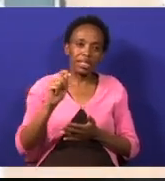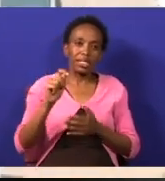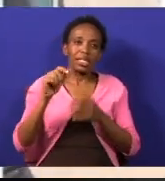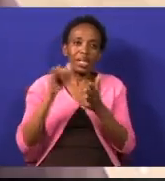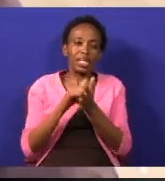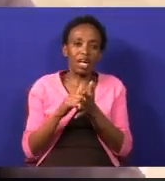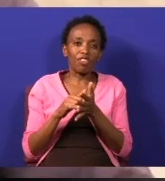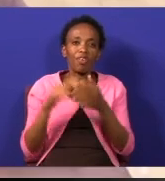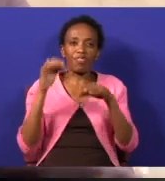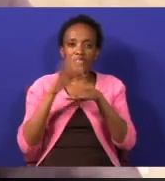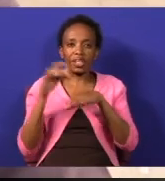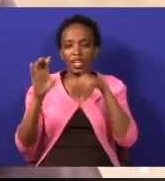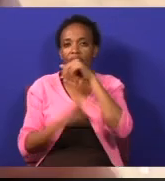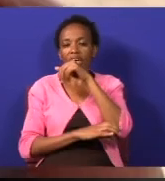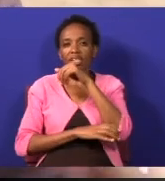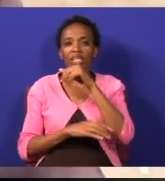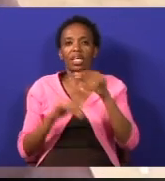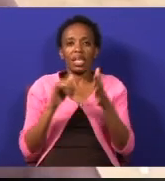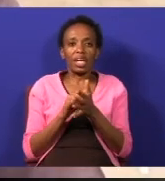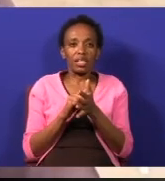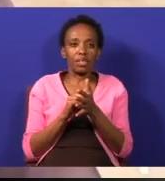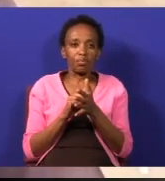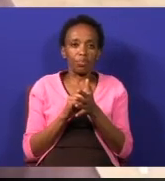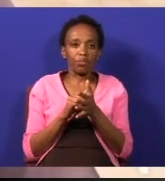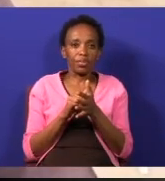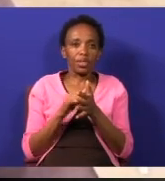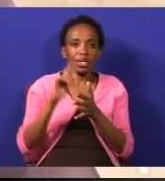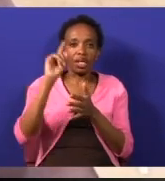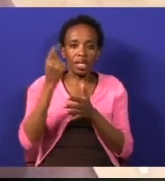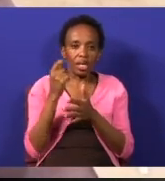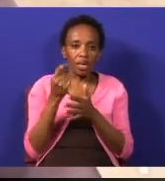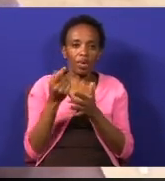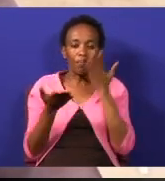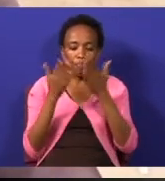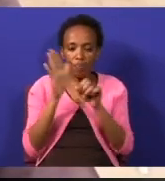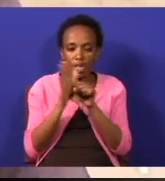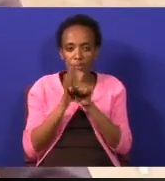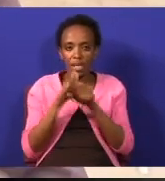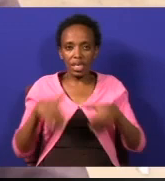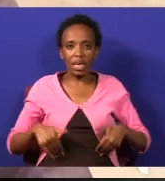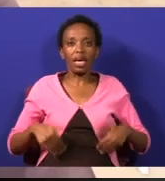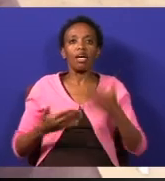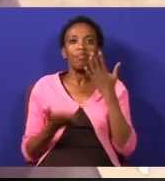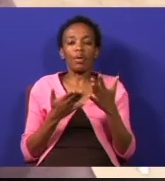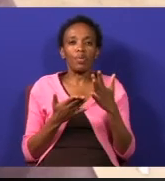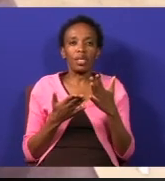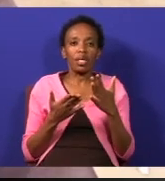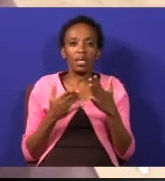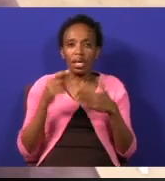has adversely affected the country. Radicalization of our Kenyan or maybe young people may not even go